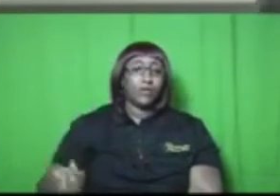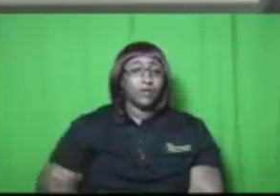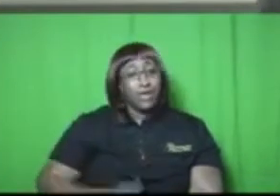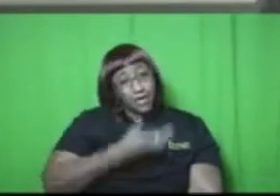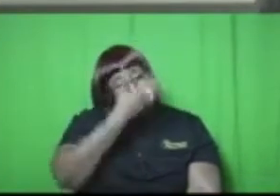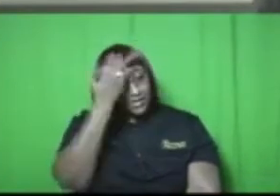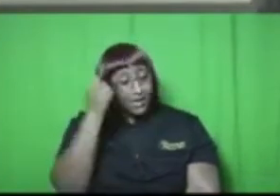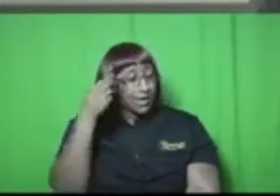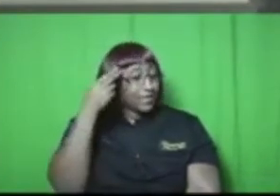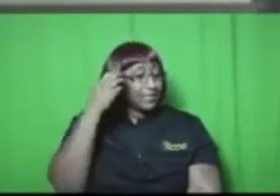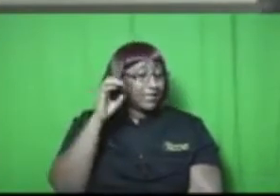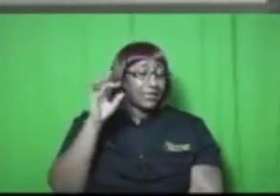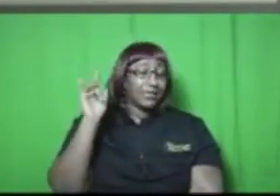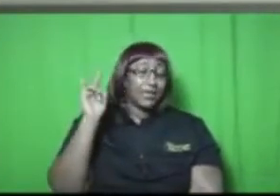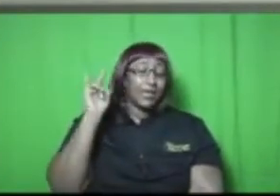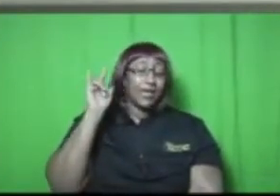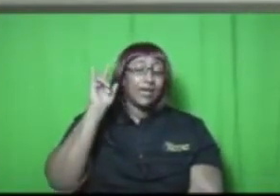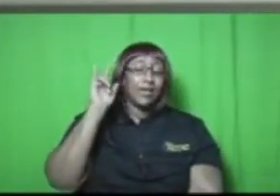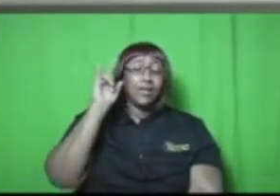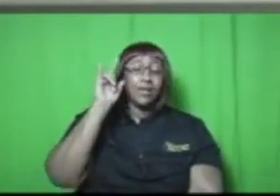For he cares.